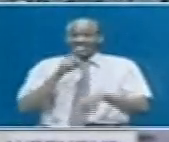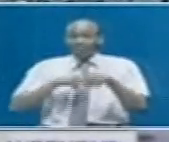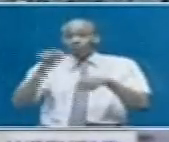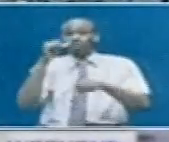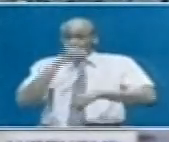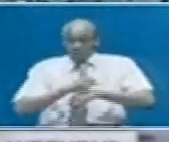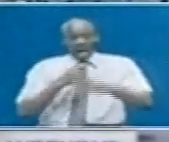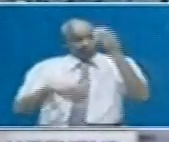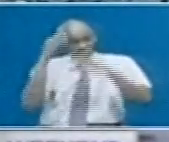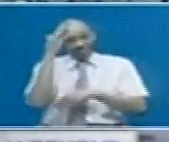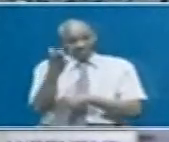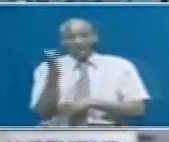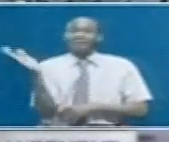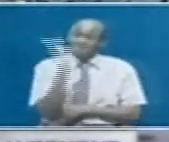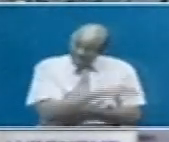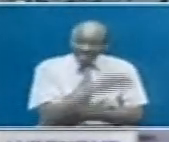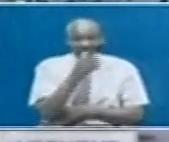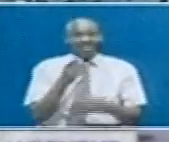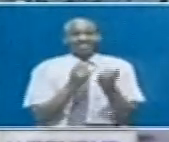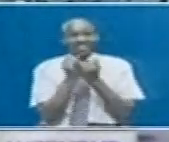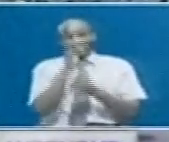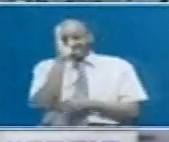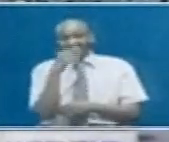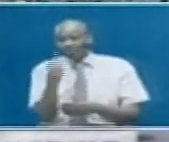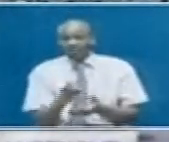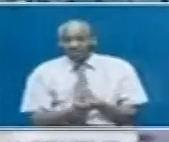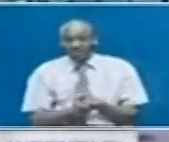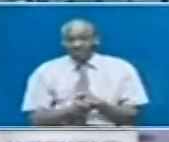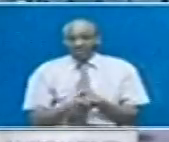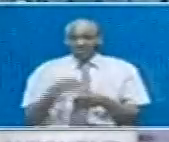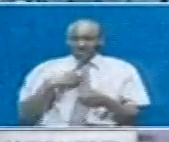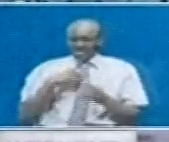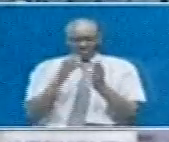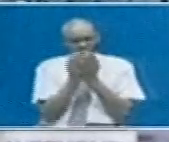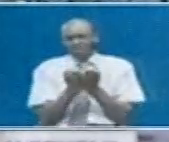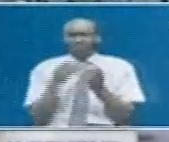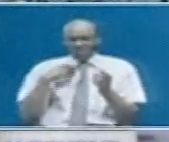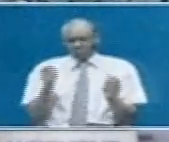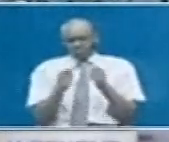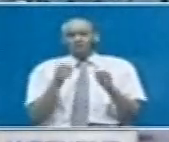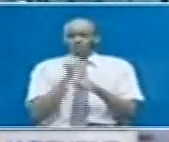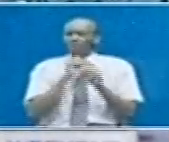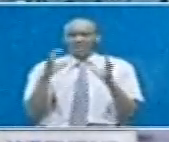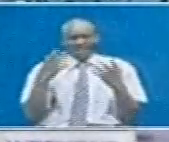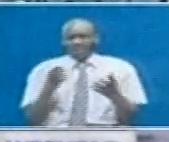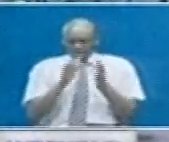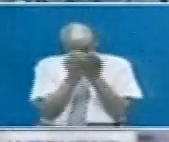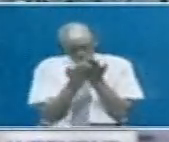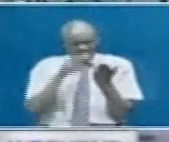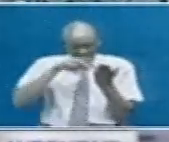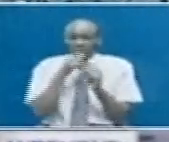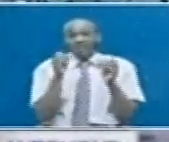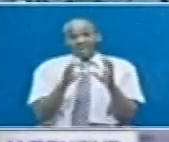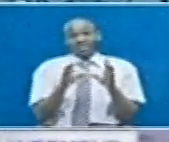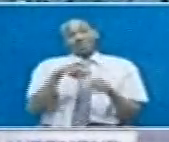up to university, they'll still go back over the weekend and say, hey, my books are not working well for me. What's going on? You know, and he knows he's just